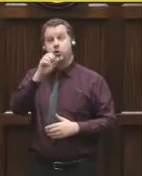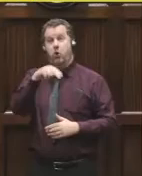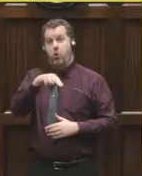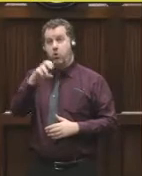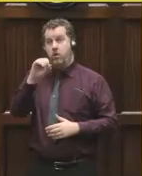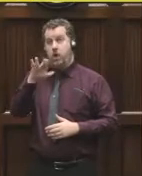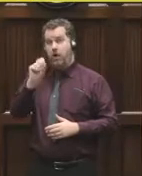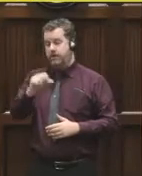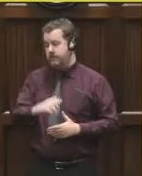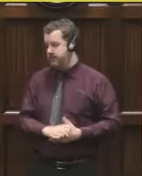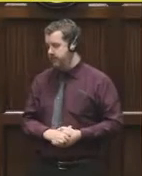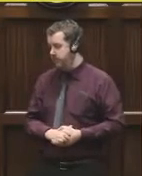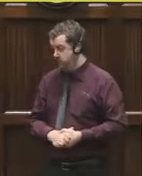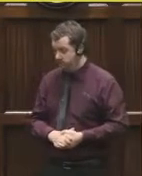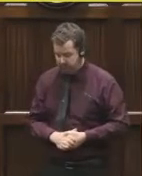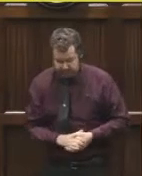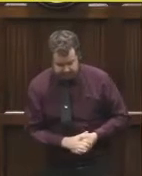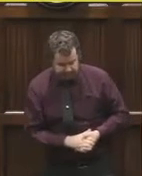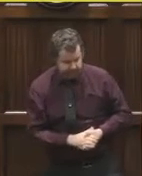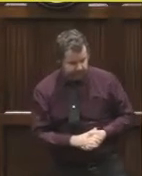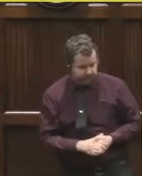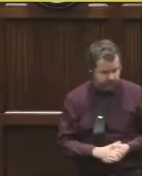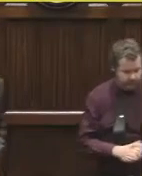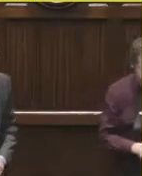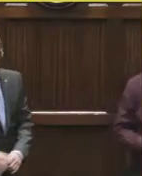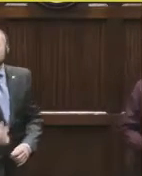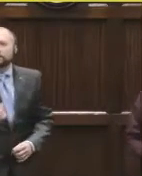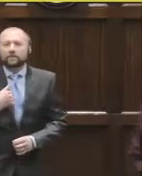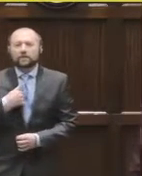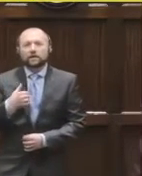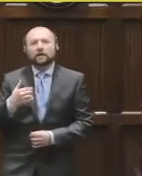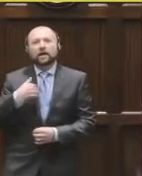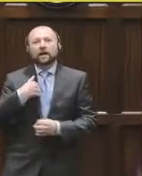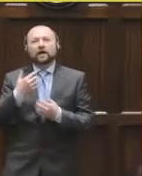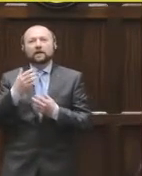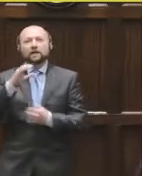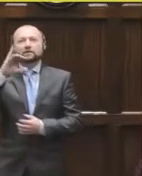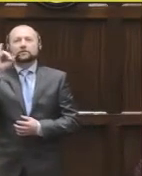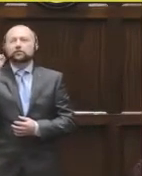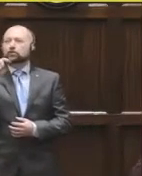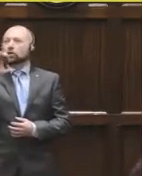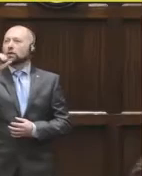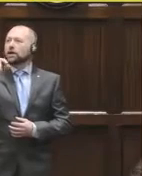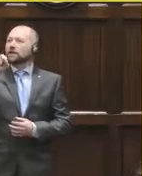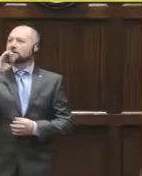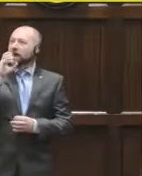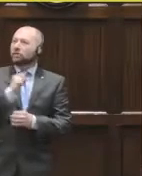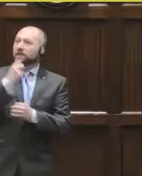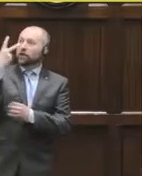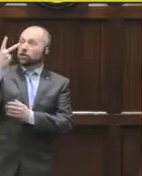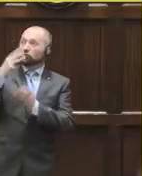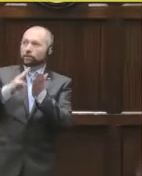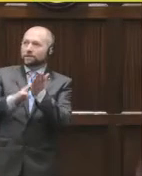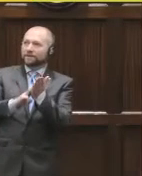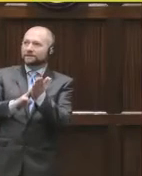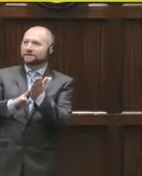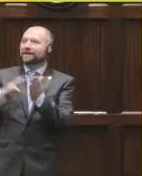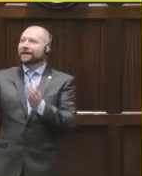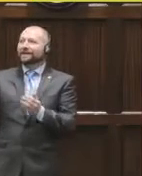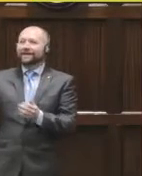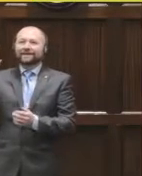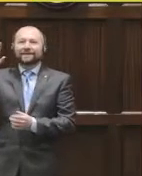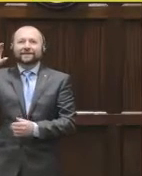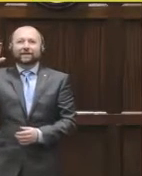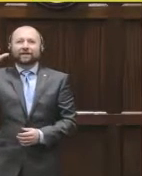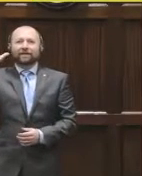Yes. 3 minutes, Count Call, and Deputy Daly's taken 7 minutes. Just in relation to tonight's debate, I went